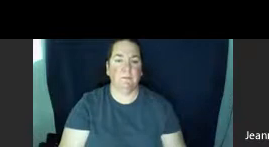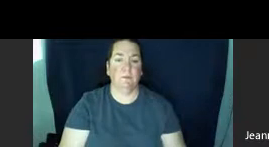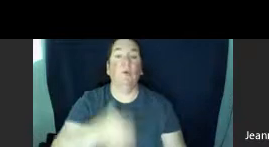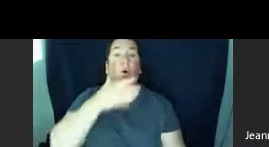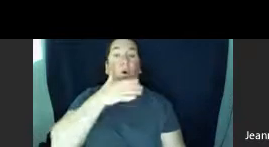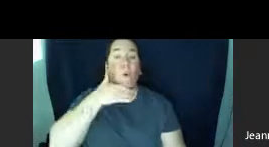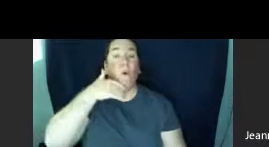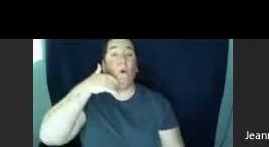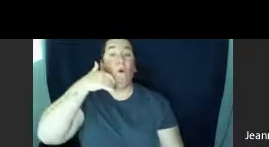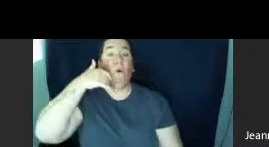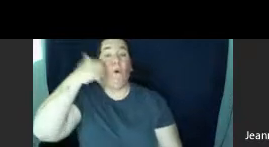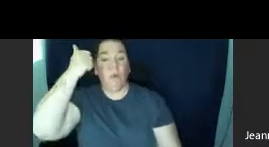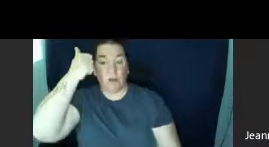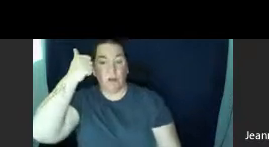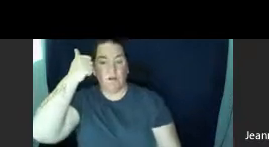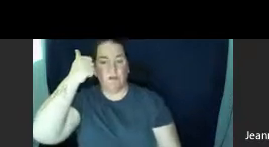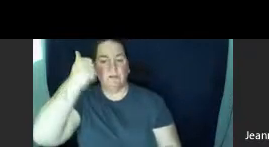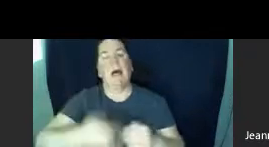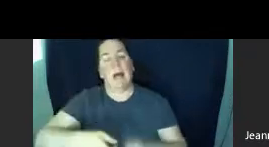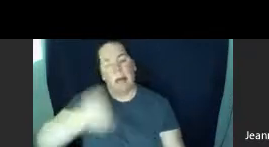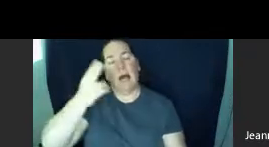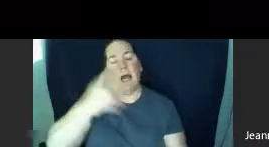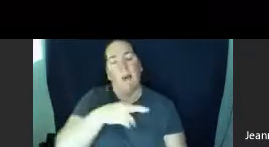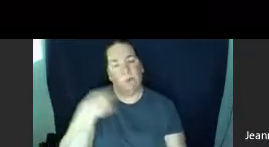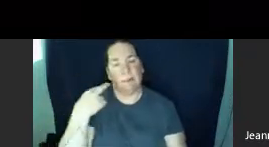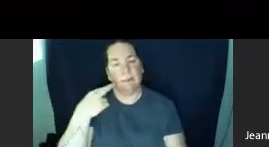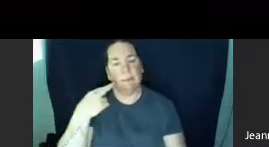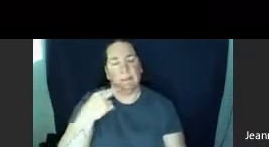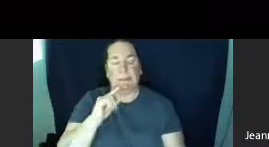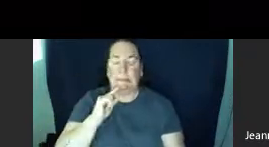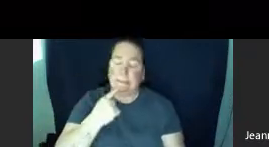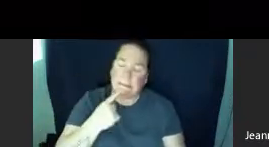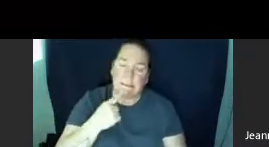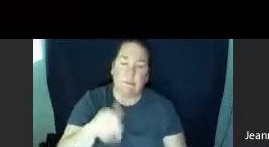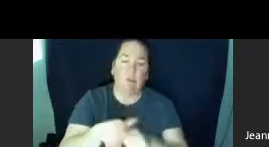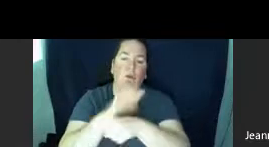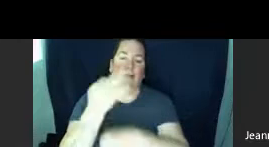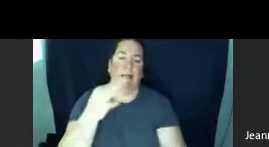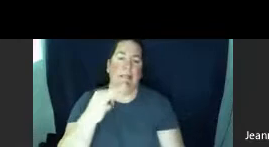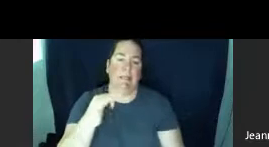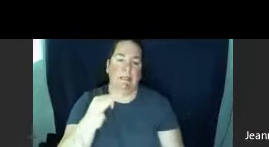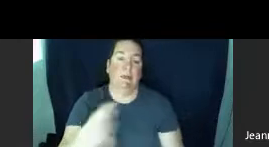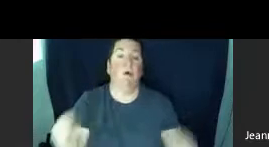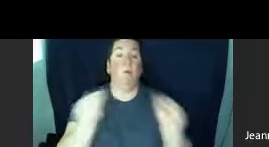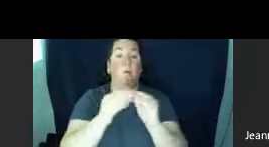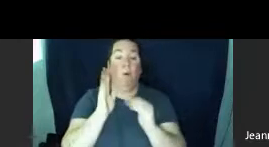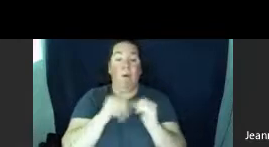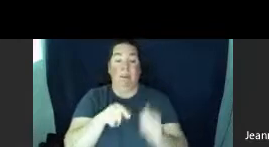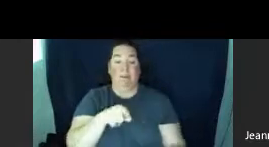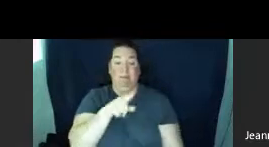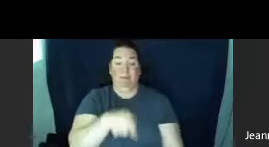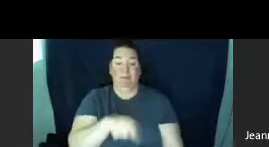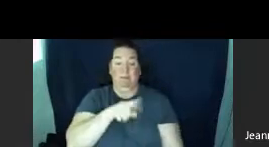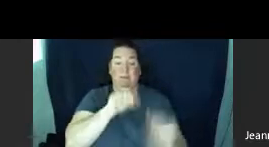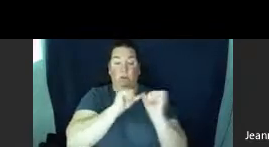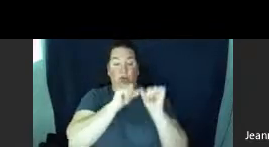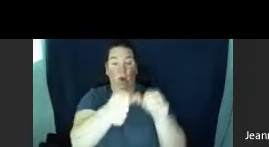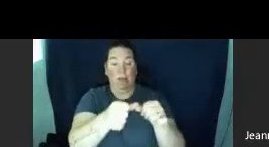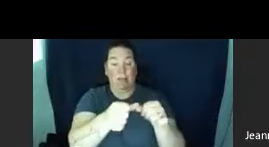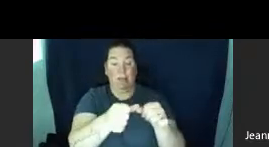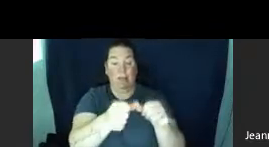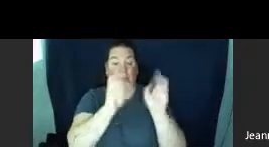age groups had the higher risk of severe COVID-19, more so than chronic conditions like